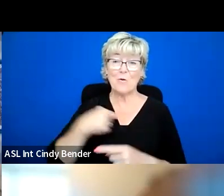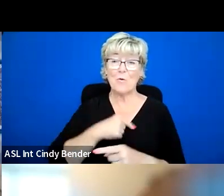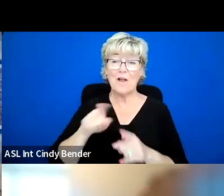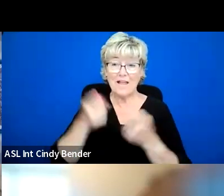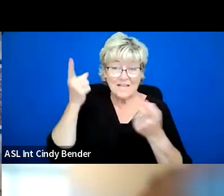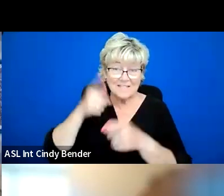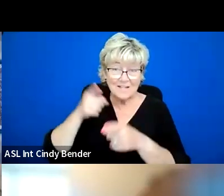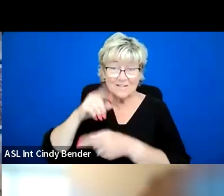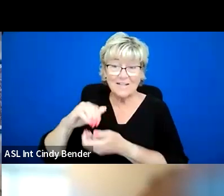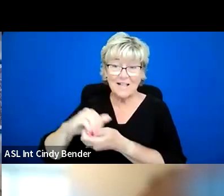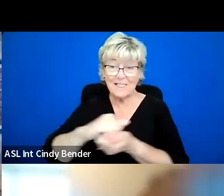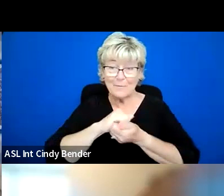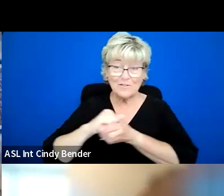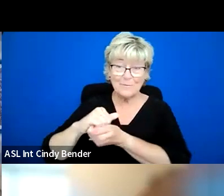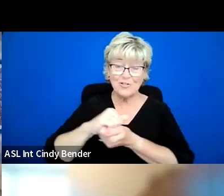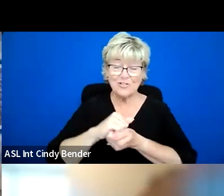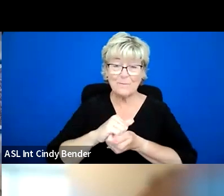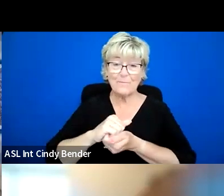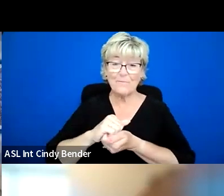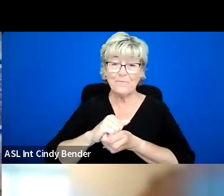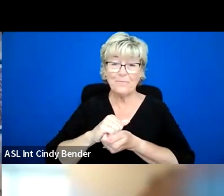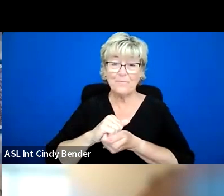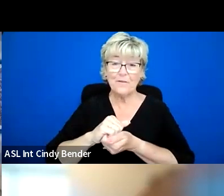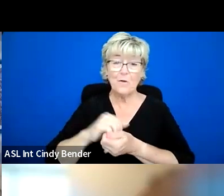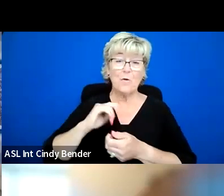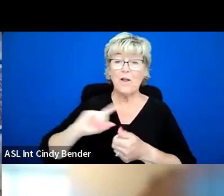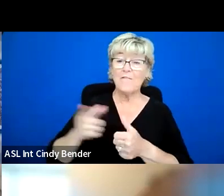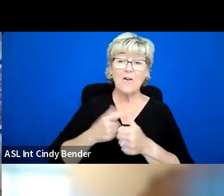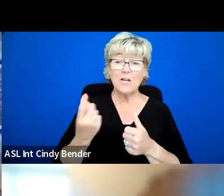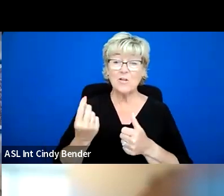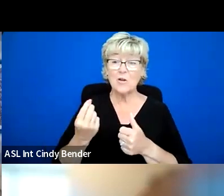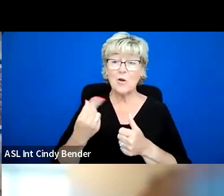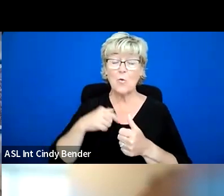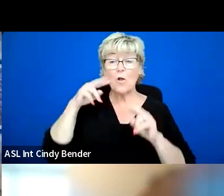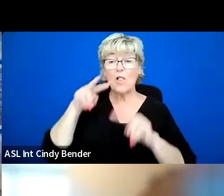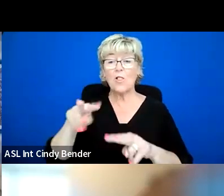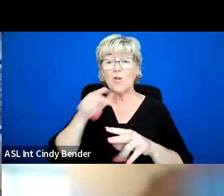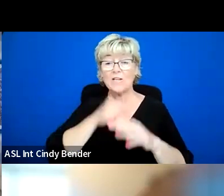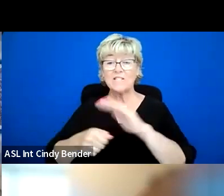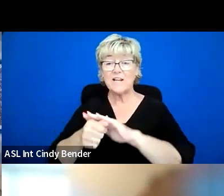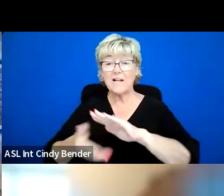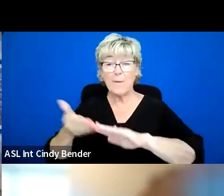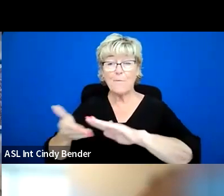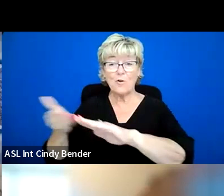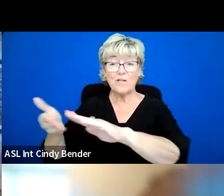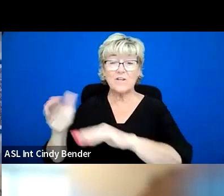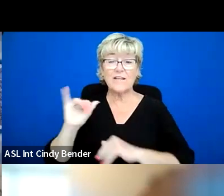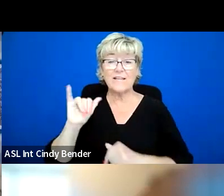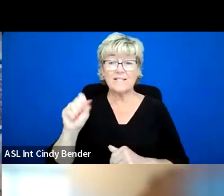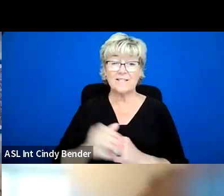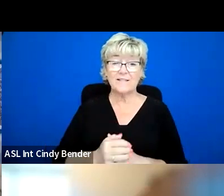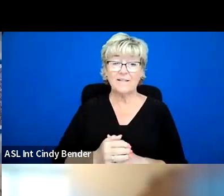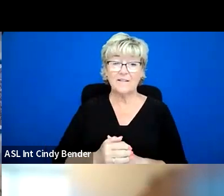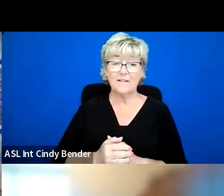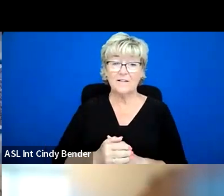and partnerships. And one of the first things we do when we're looking at sheltering operations is